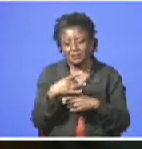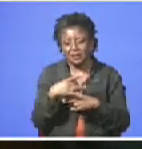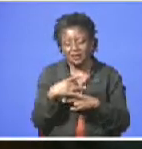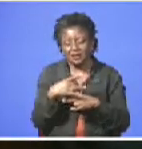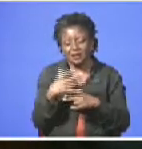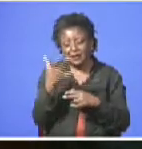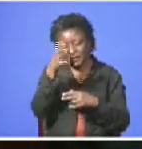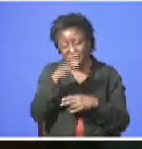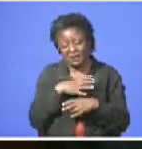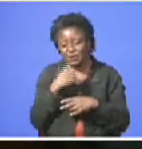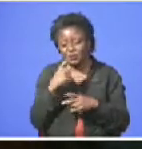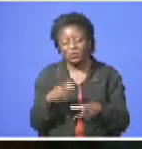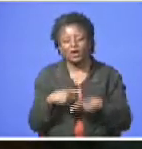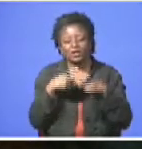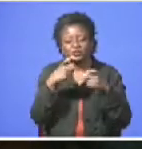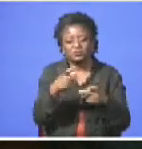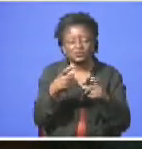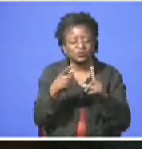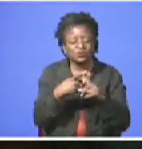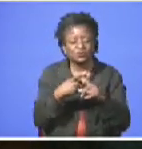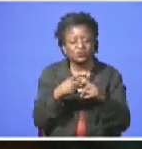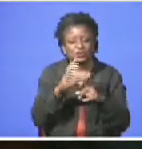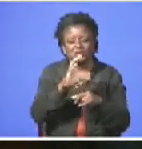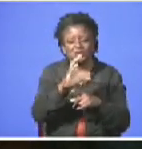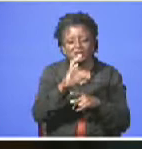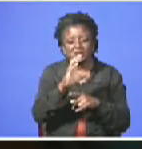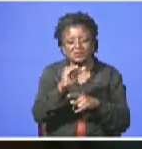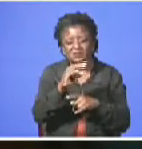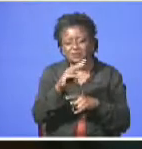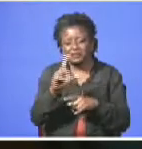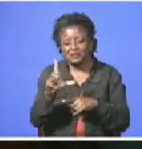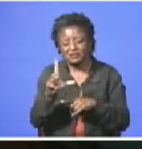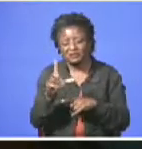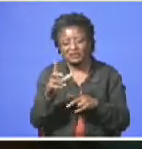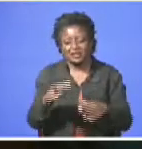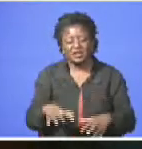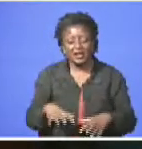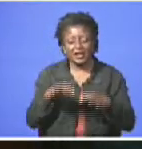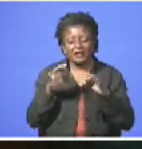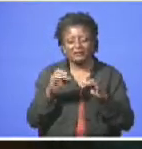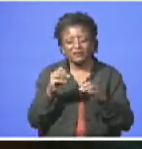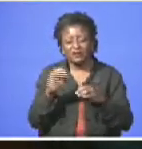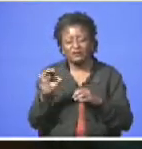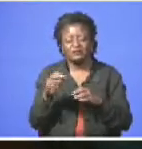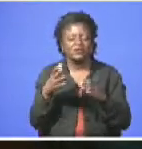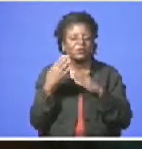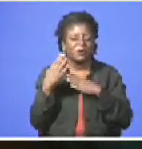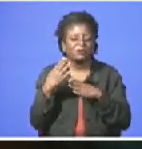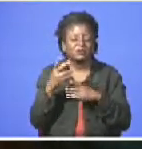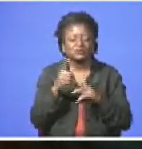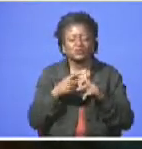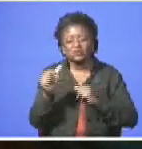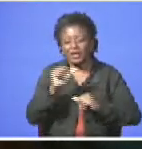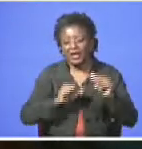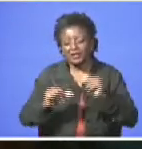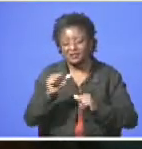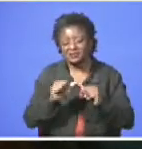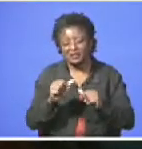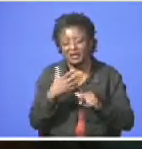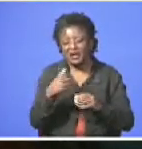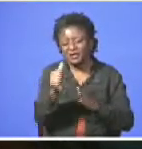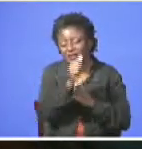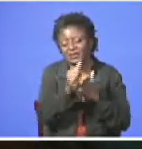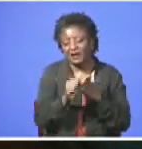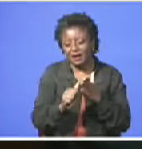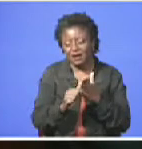life of the Bahamas, to the acting profession, and to the arts generally across the world, largely